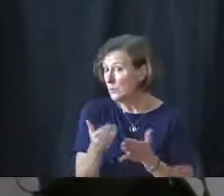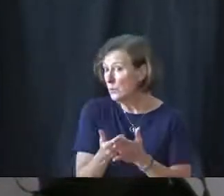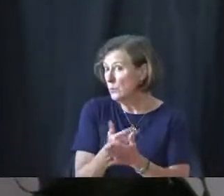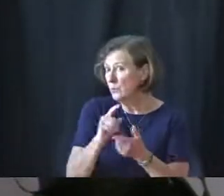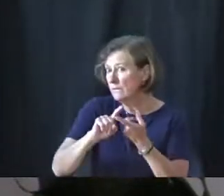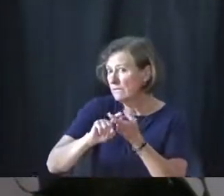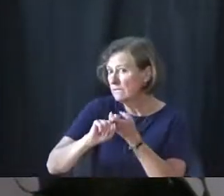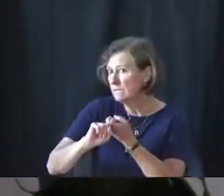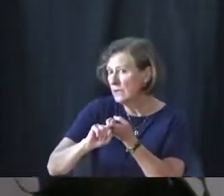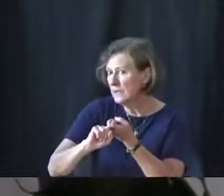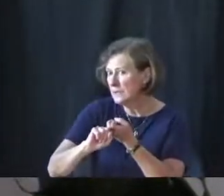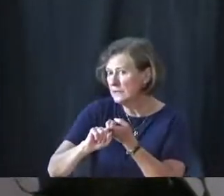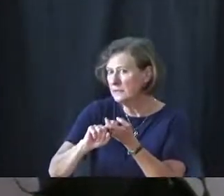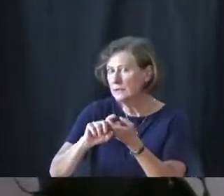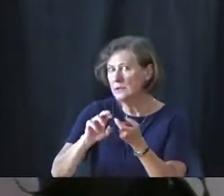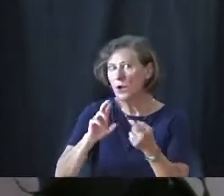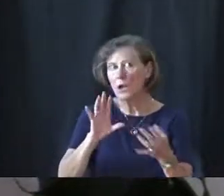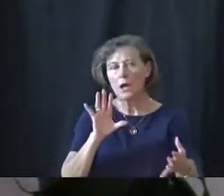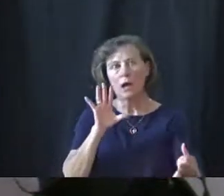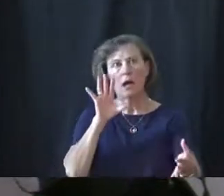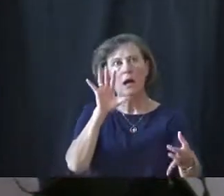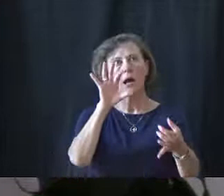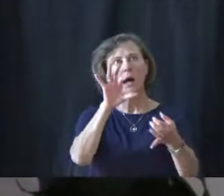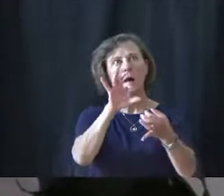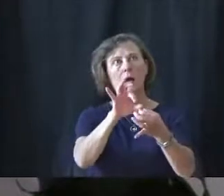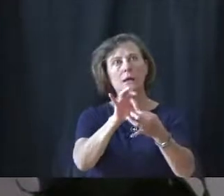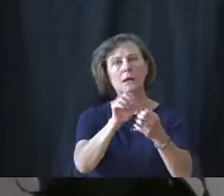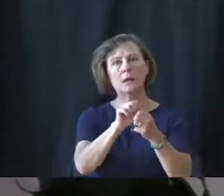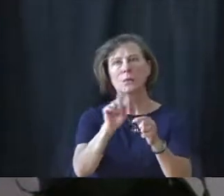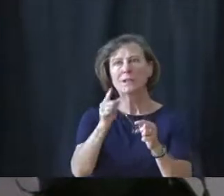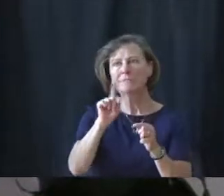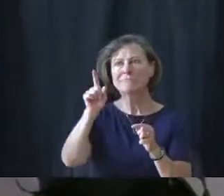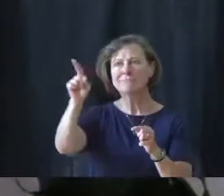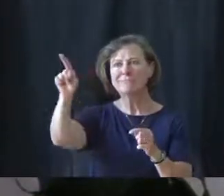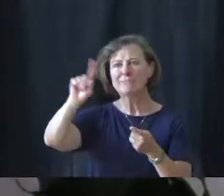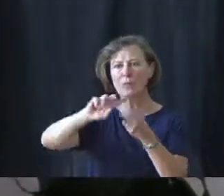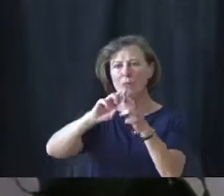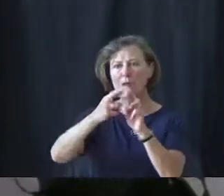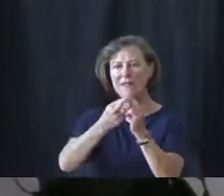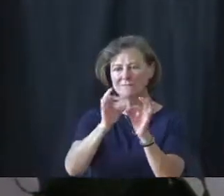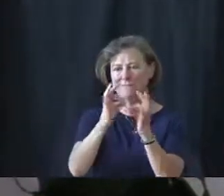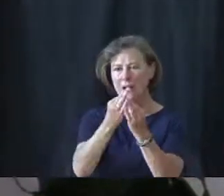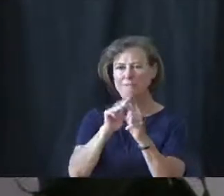or a reconnection with a far-off relative.